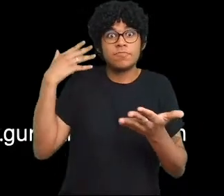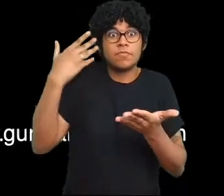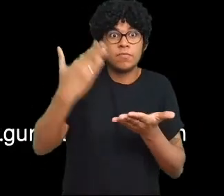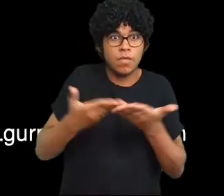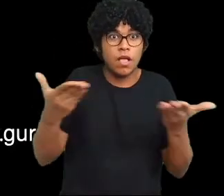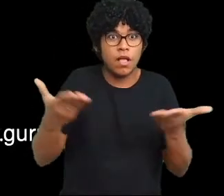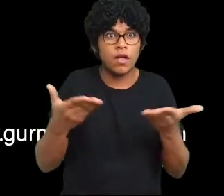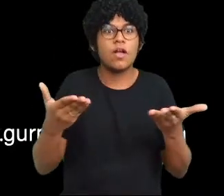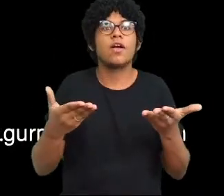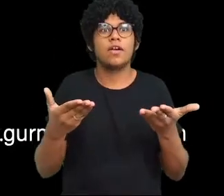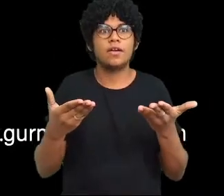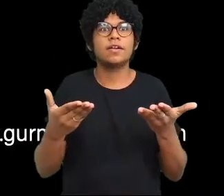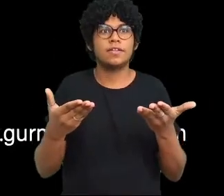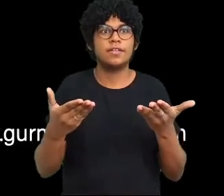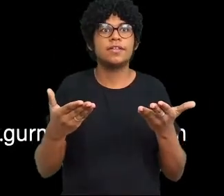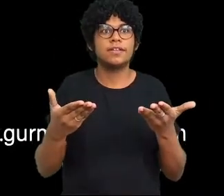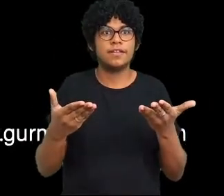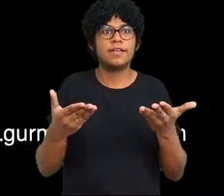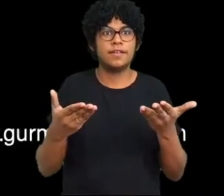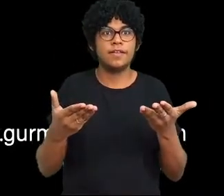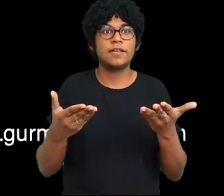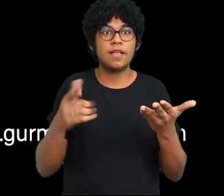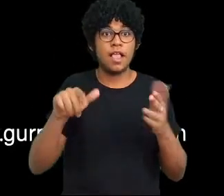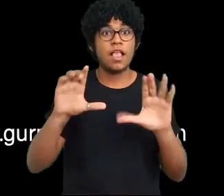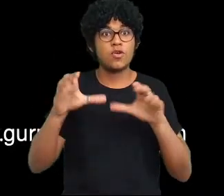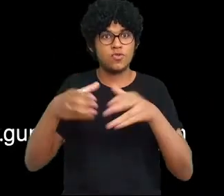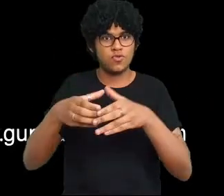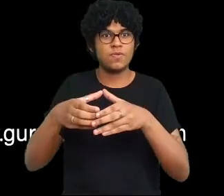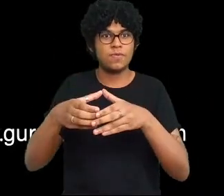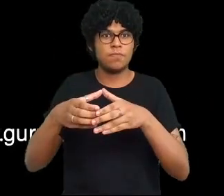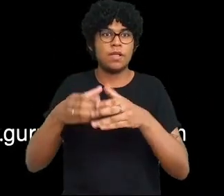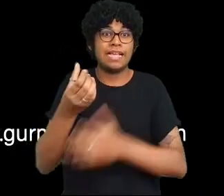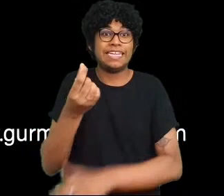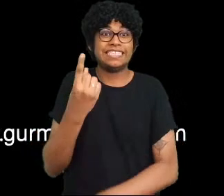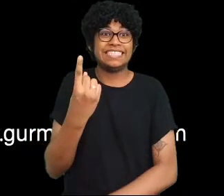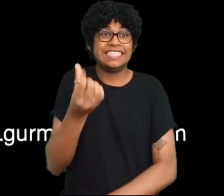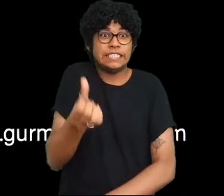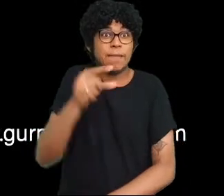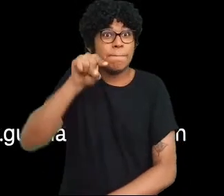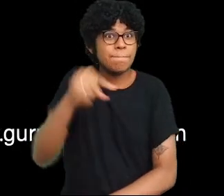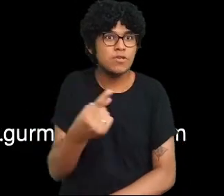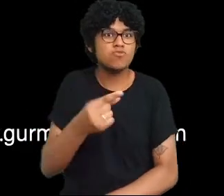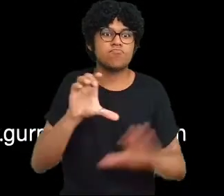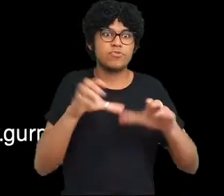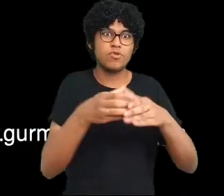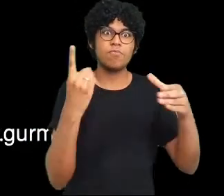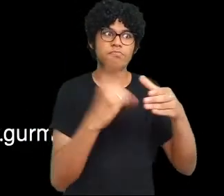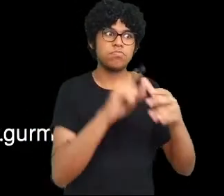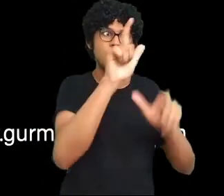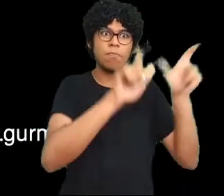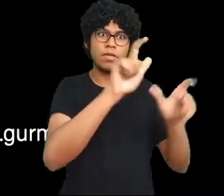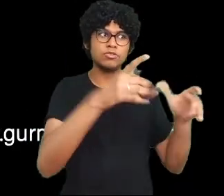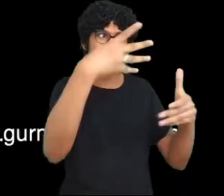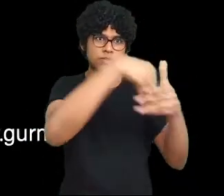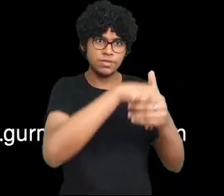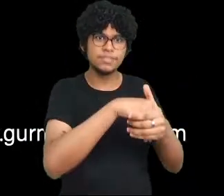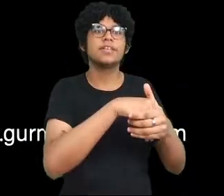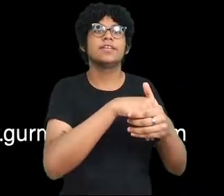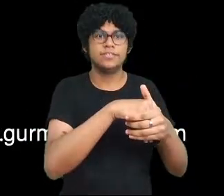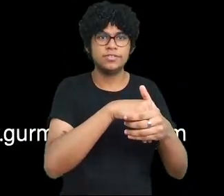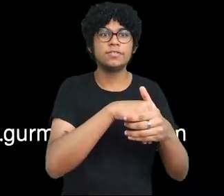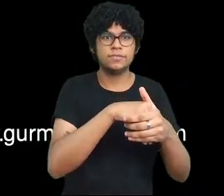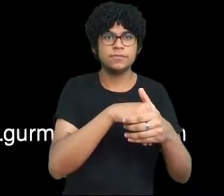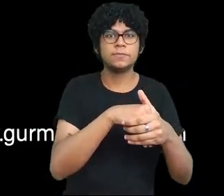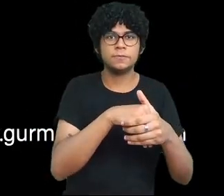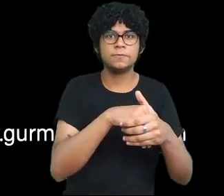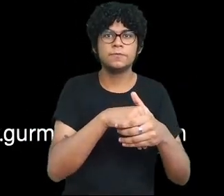Then you have something called Makeover Monday, where a chart and a data set that was used